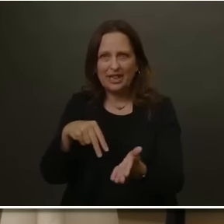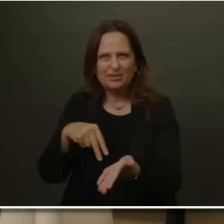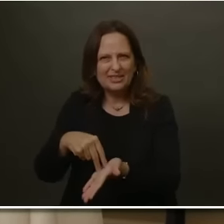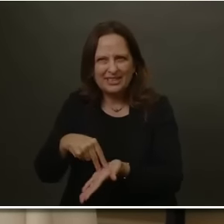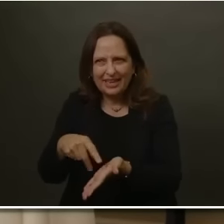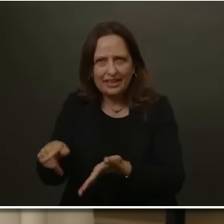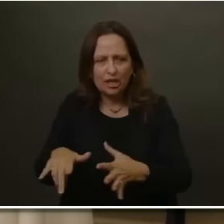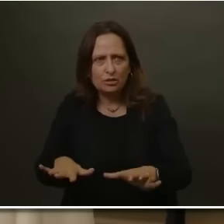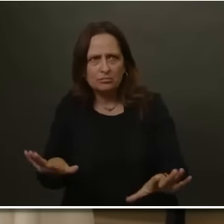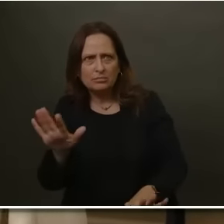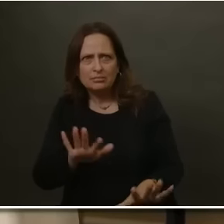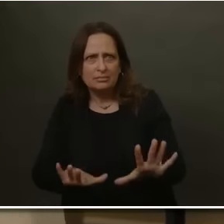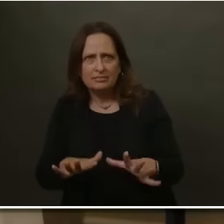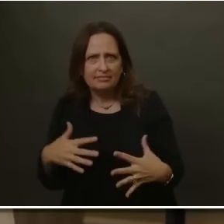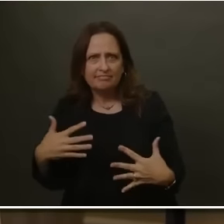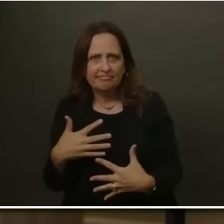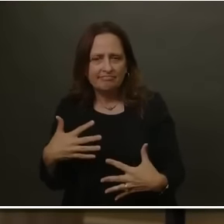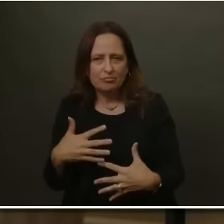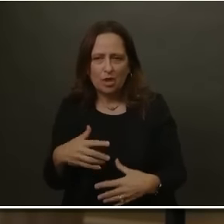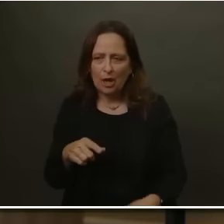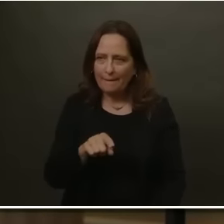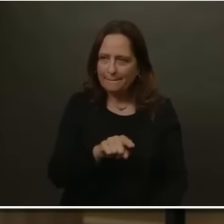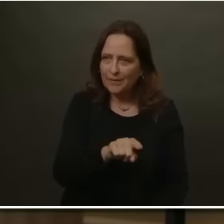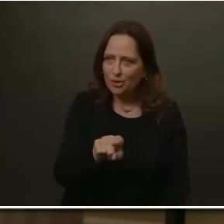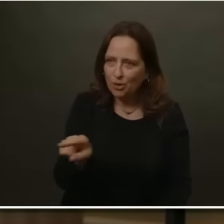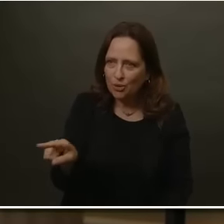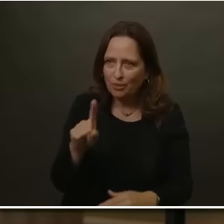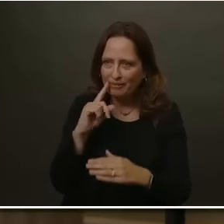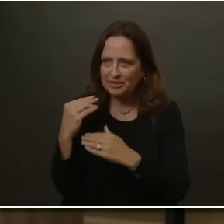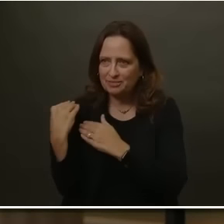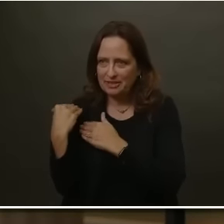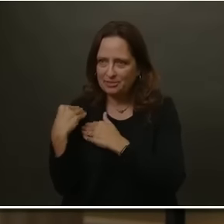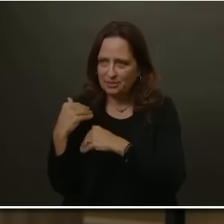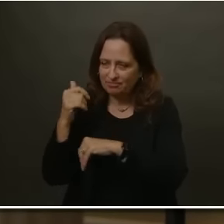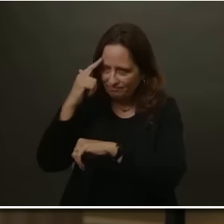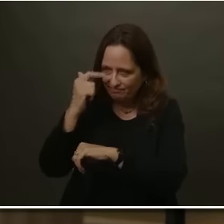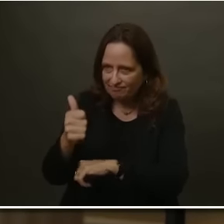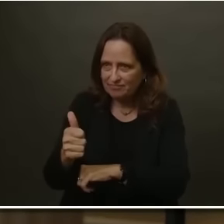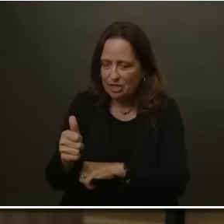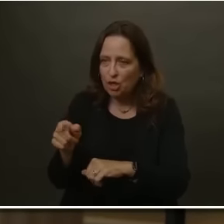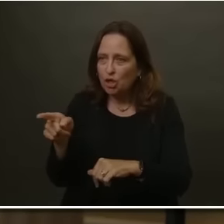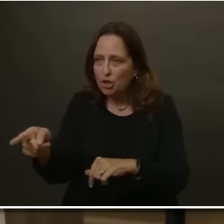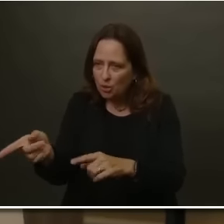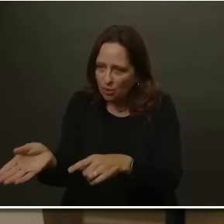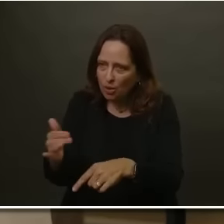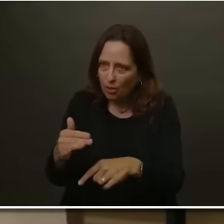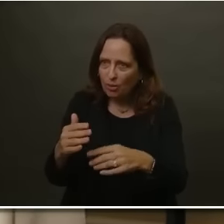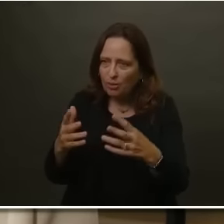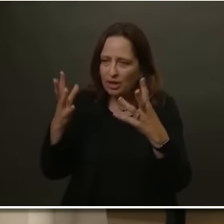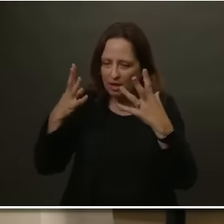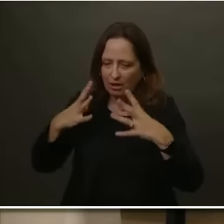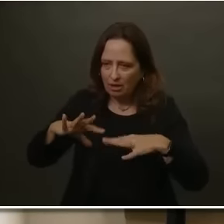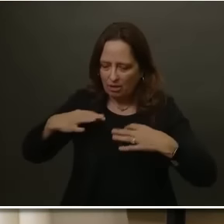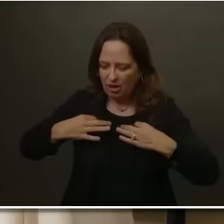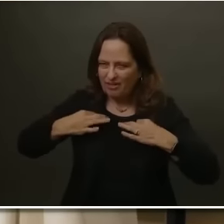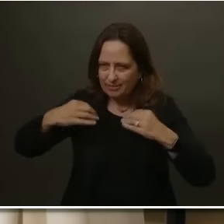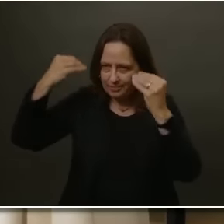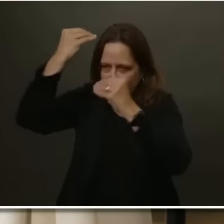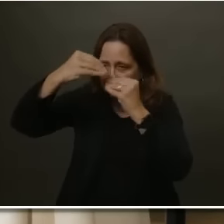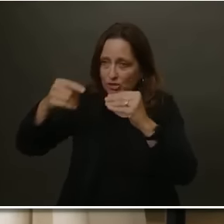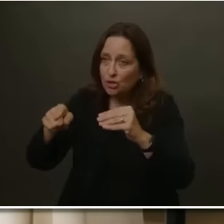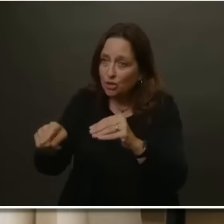terrified and bewildered, you do it. You unbind him. You liberate